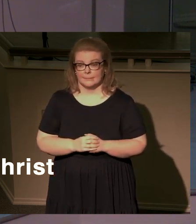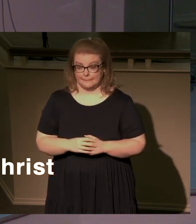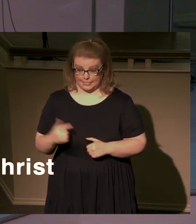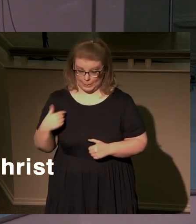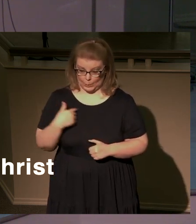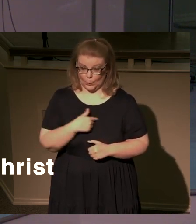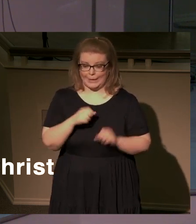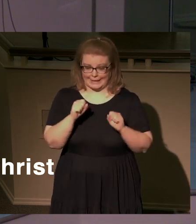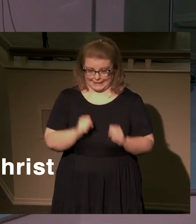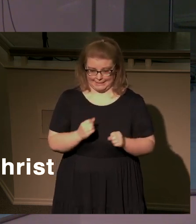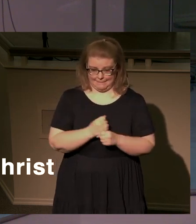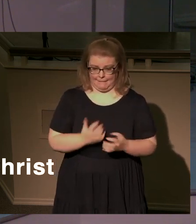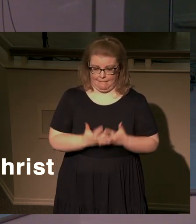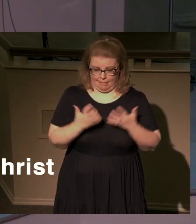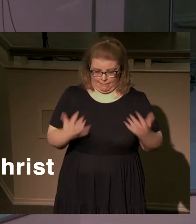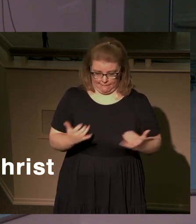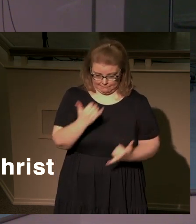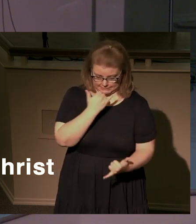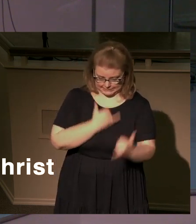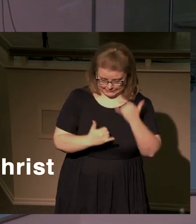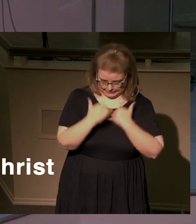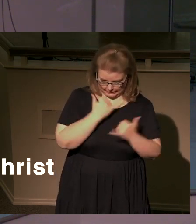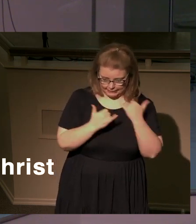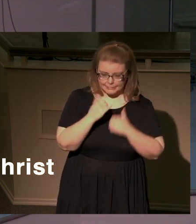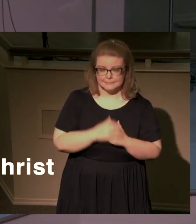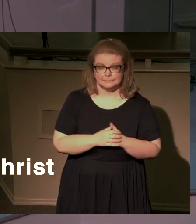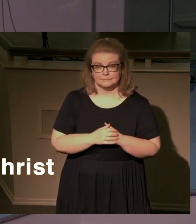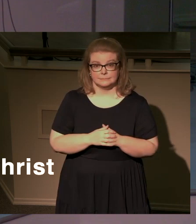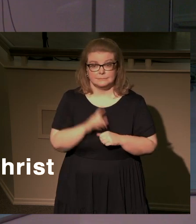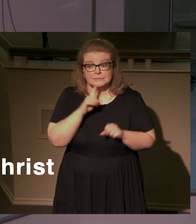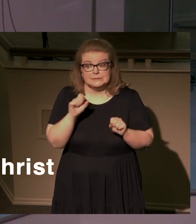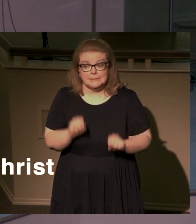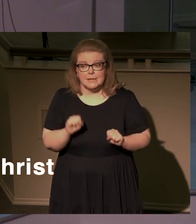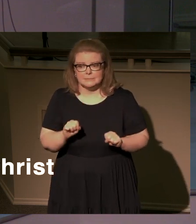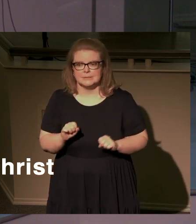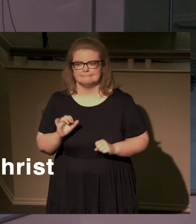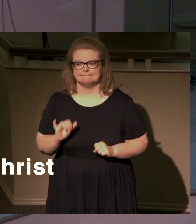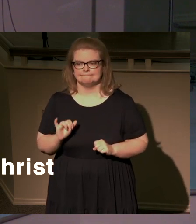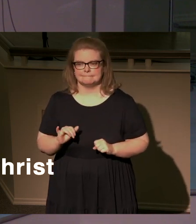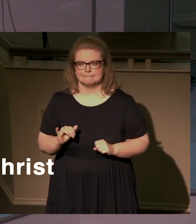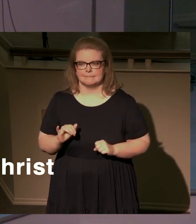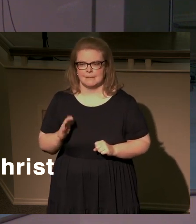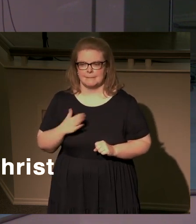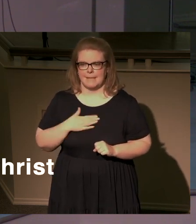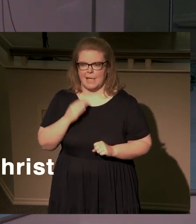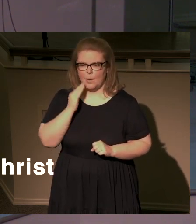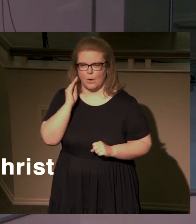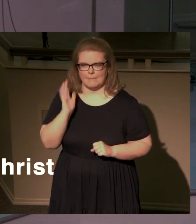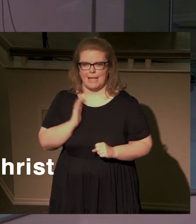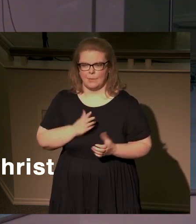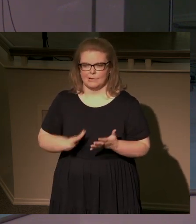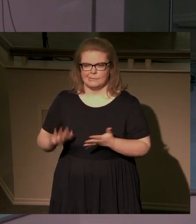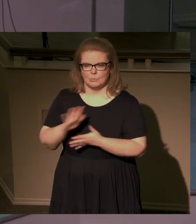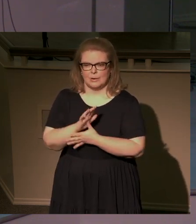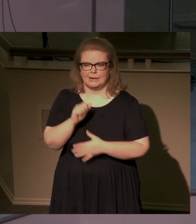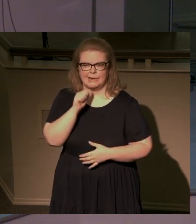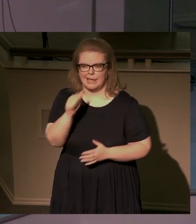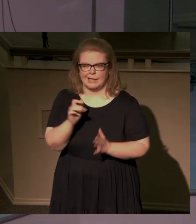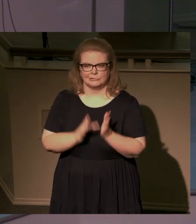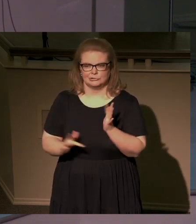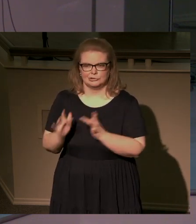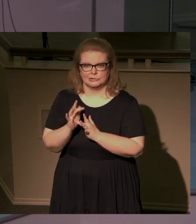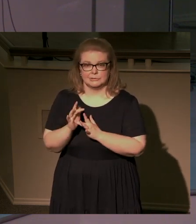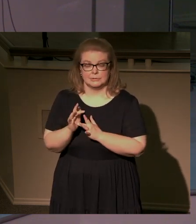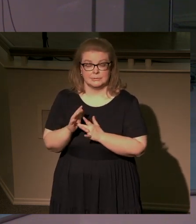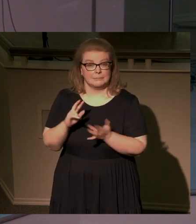wrong. It's possible that you have not prioritized Christ in your home, meaning, here's what it means. It means that